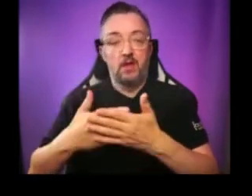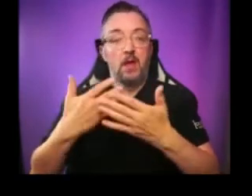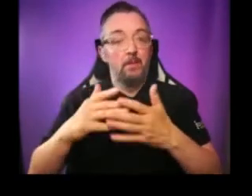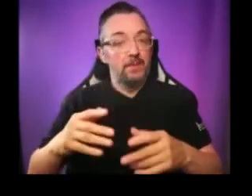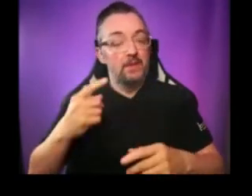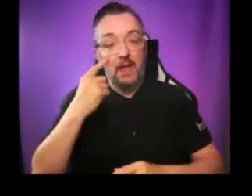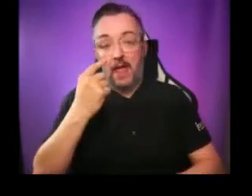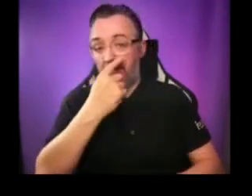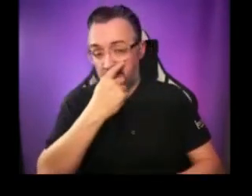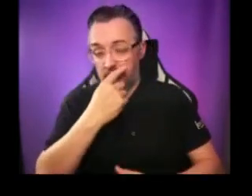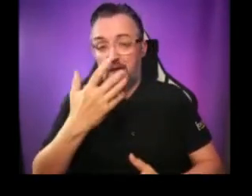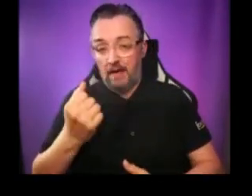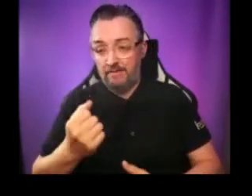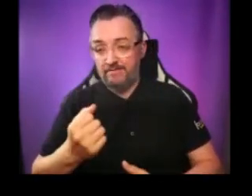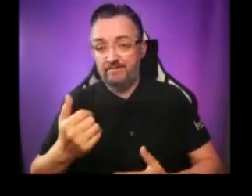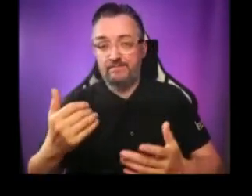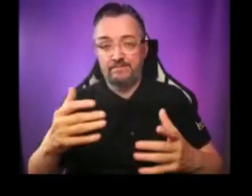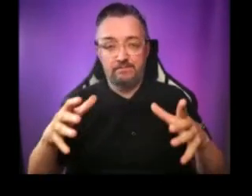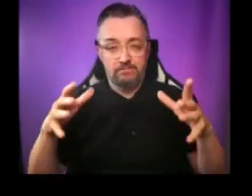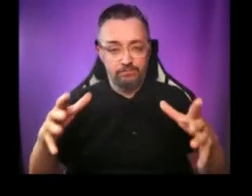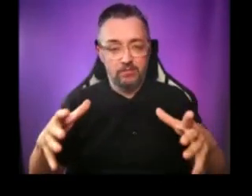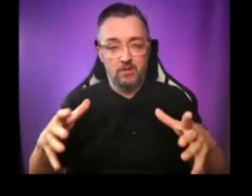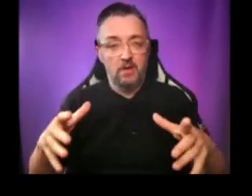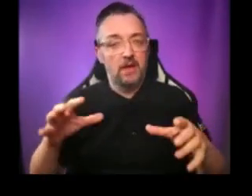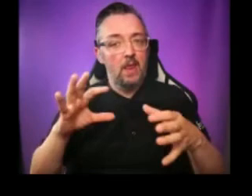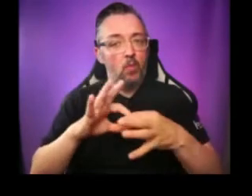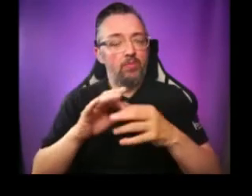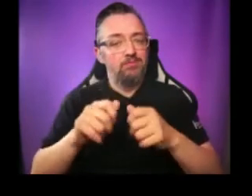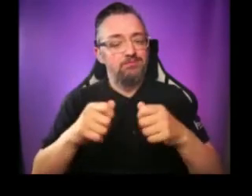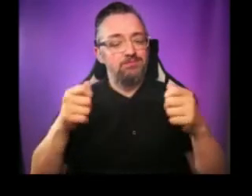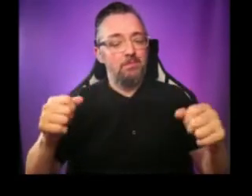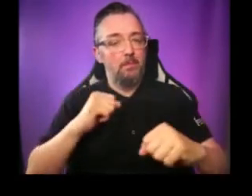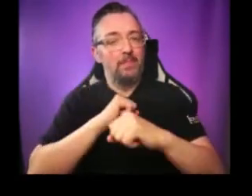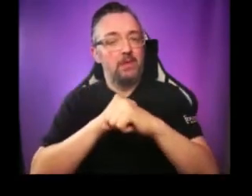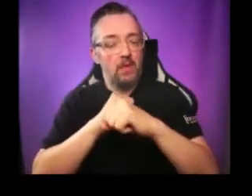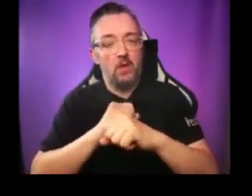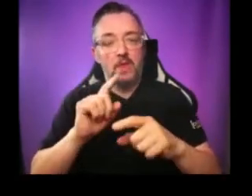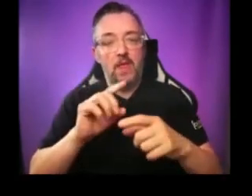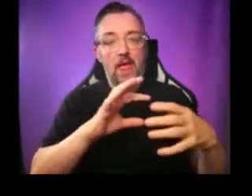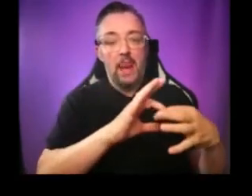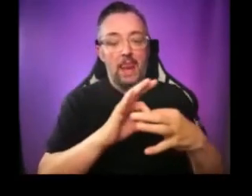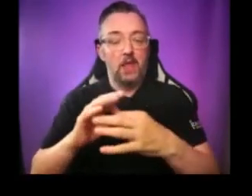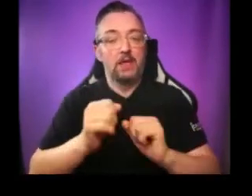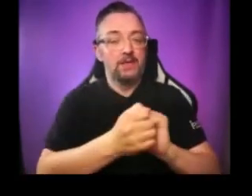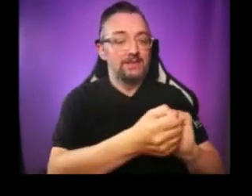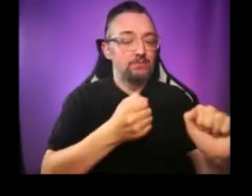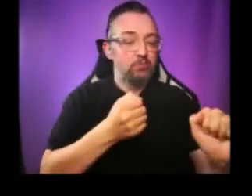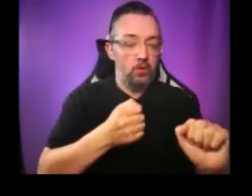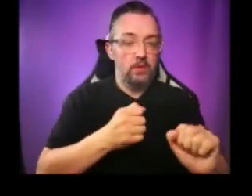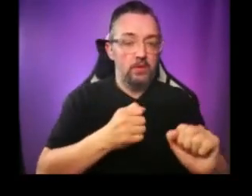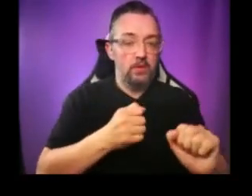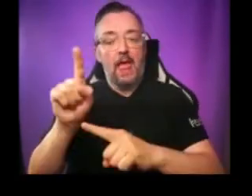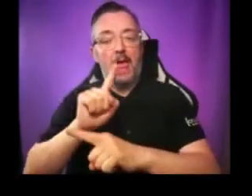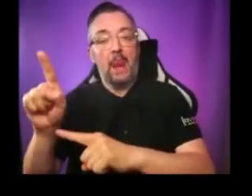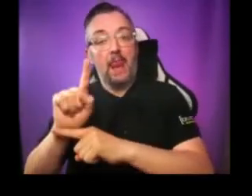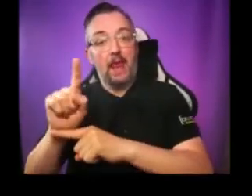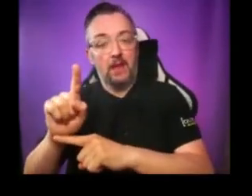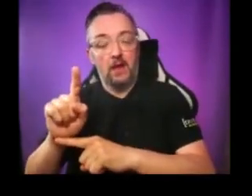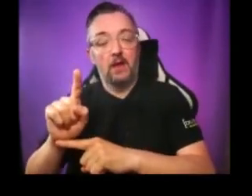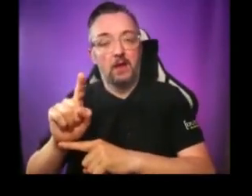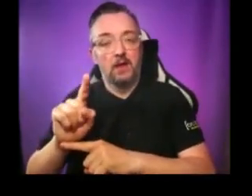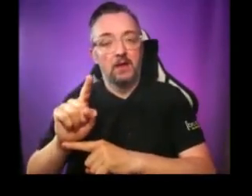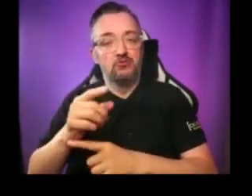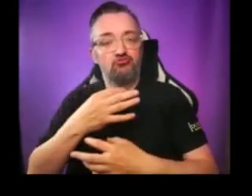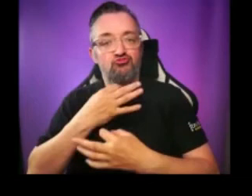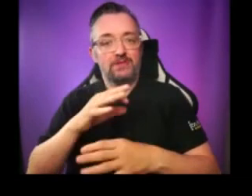with an overwhelming amount of media attention on the potential link between sport and later risk of neurodegenerative diseases,